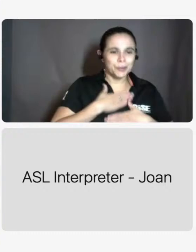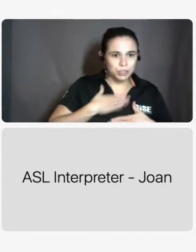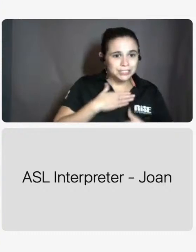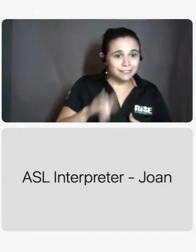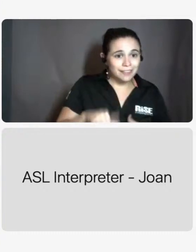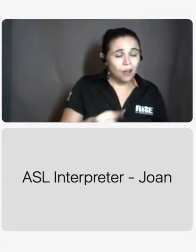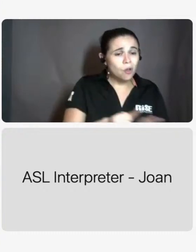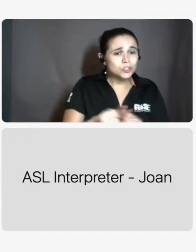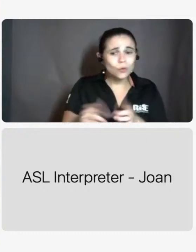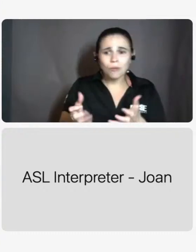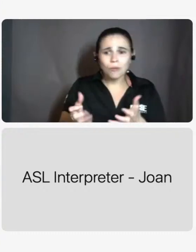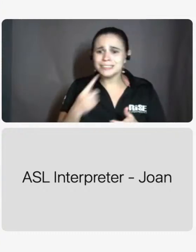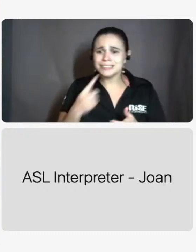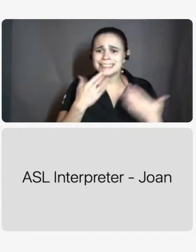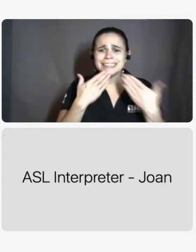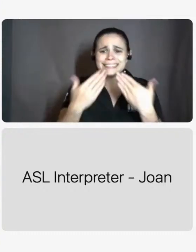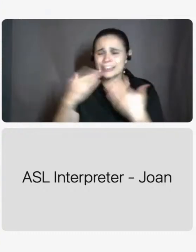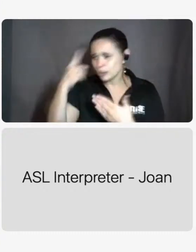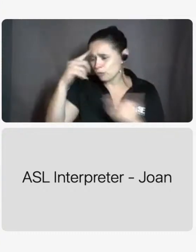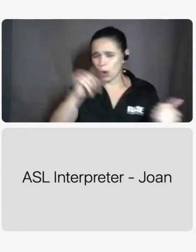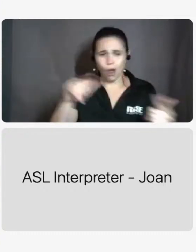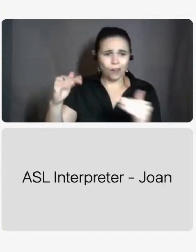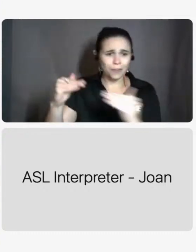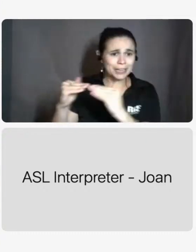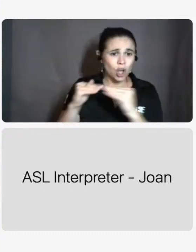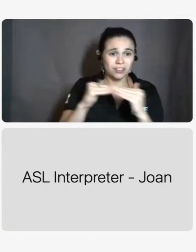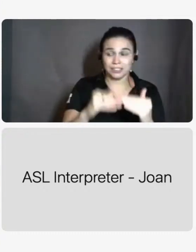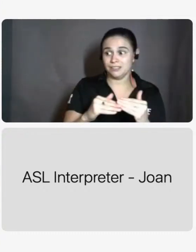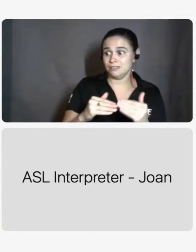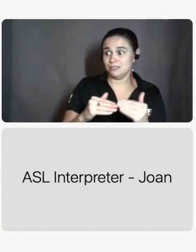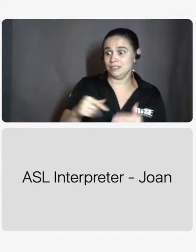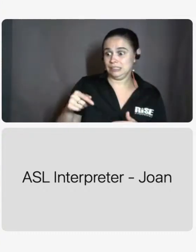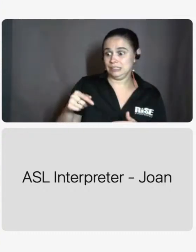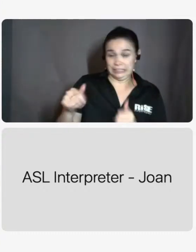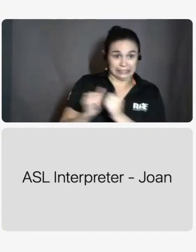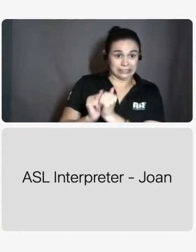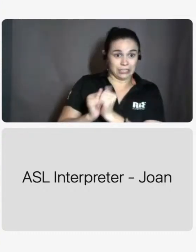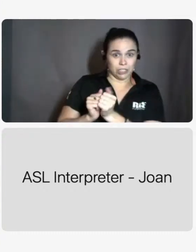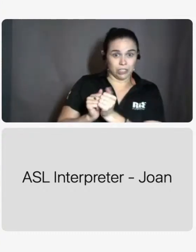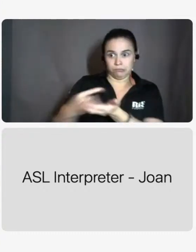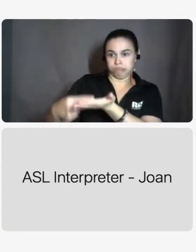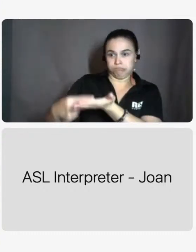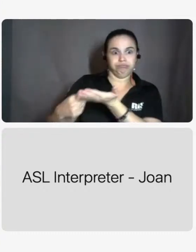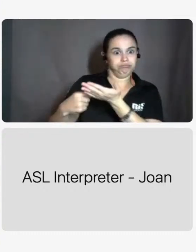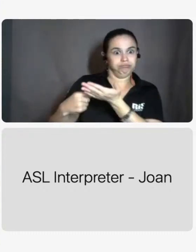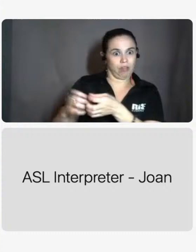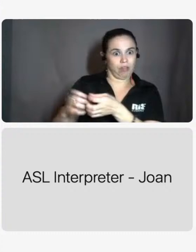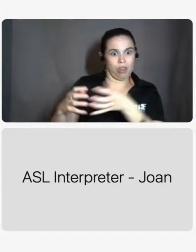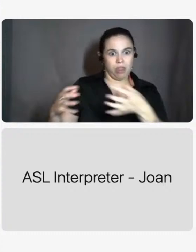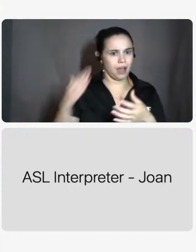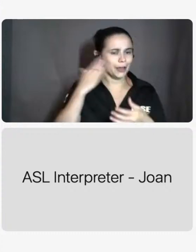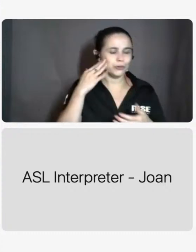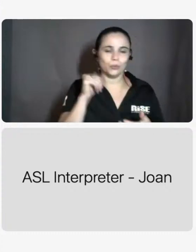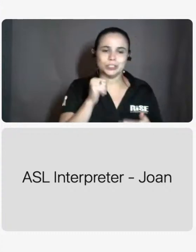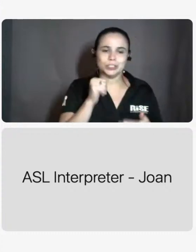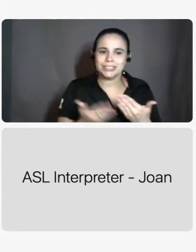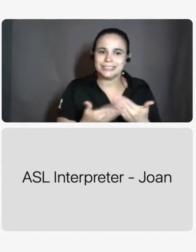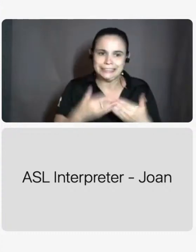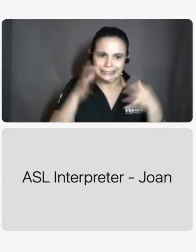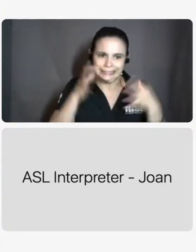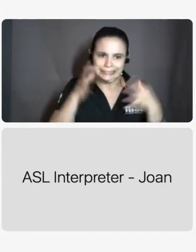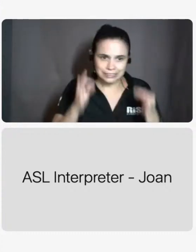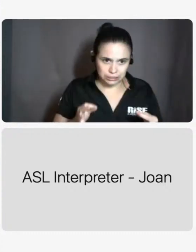of conversations about this, and this is not an easy decision, but as was shared, it takes